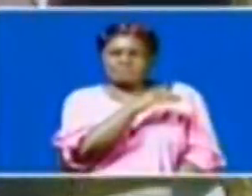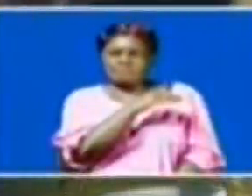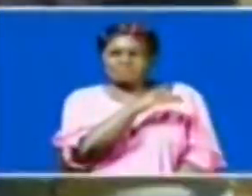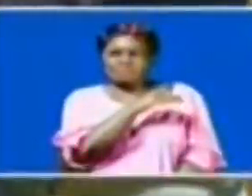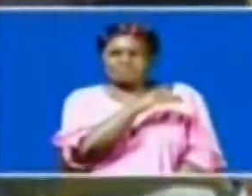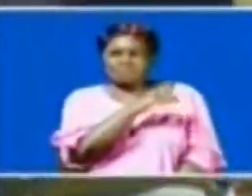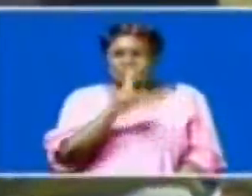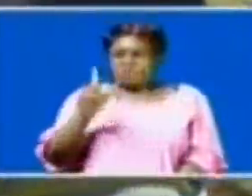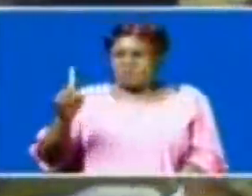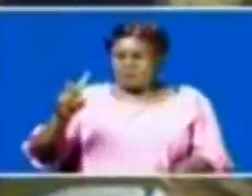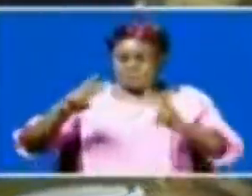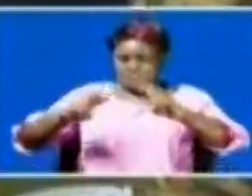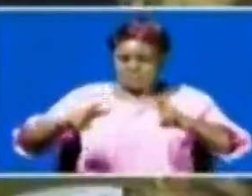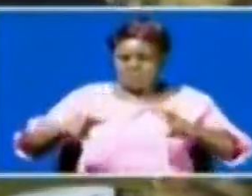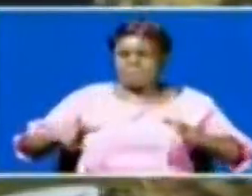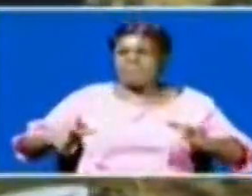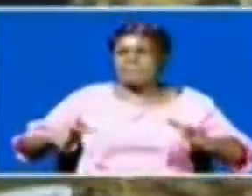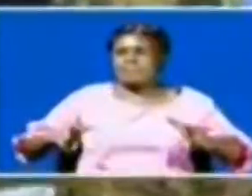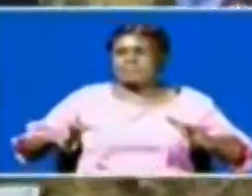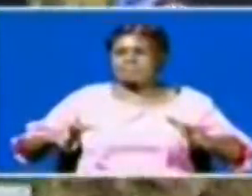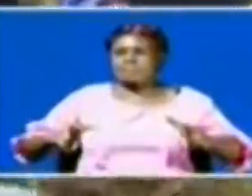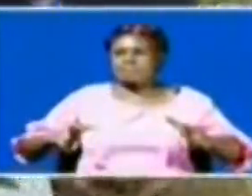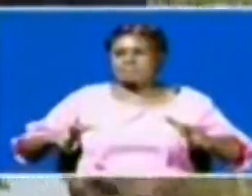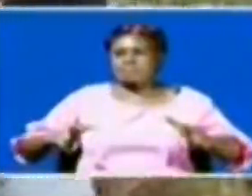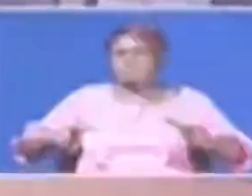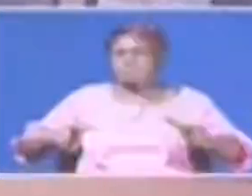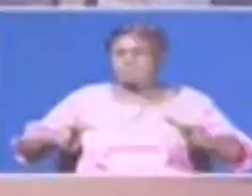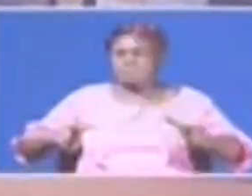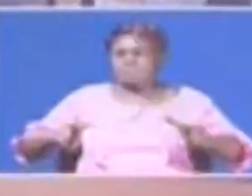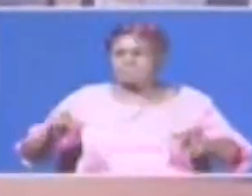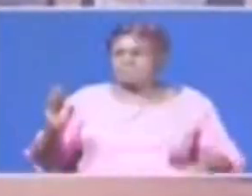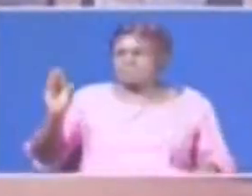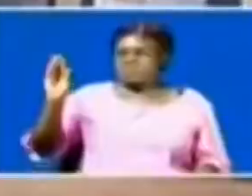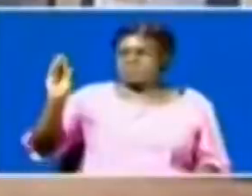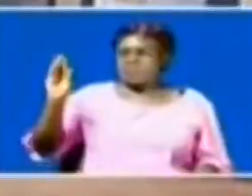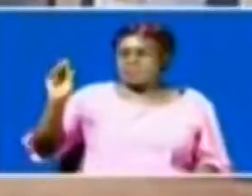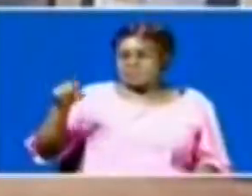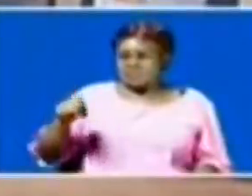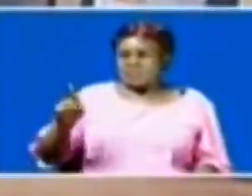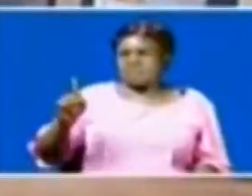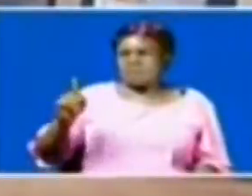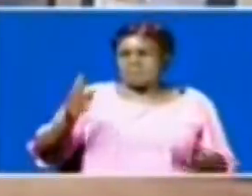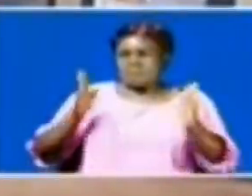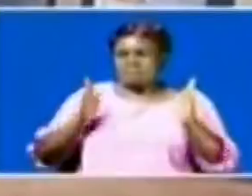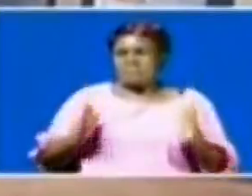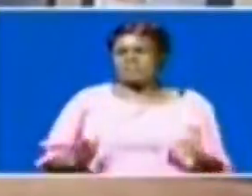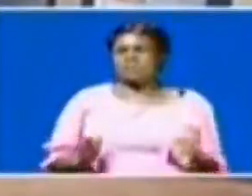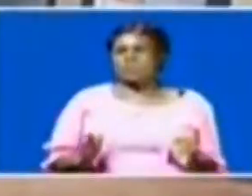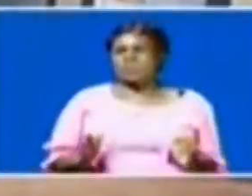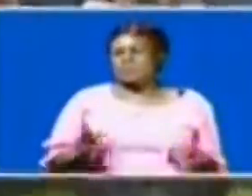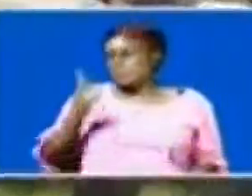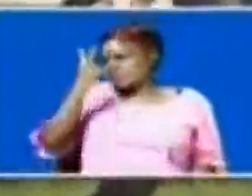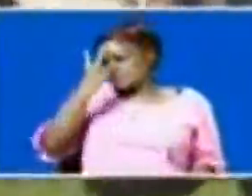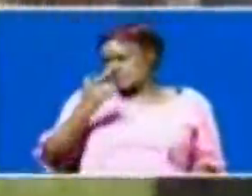of the detectives actually, in an affidavit, say that he's a person who is